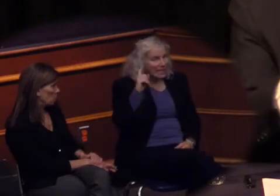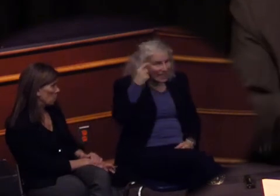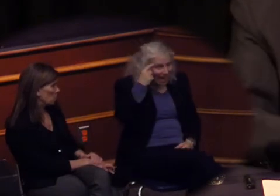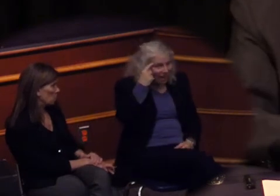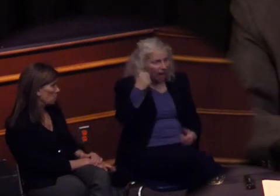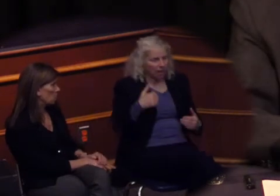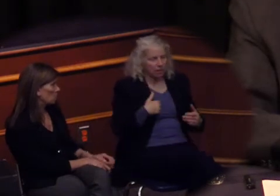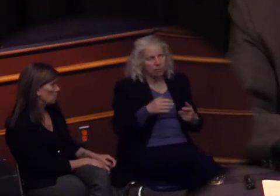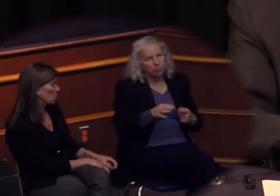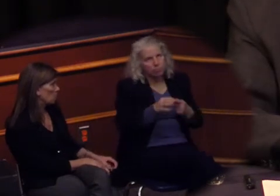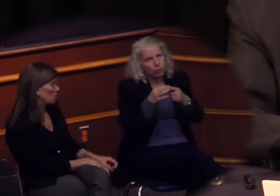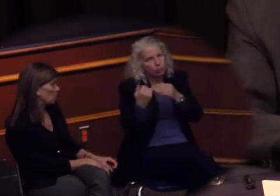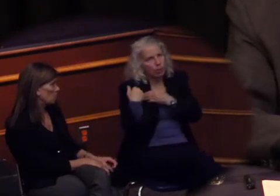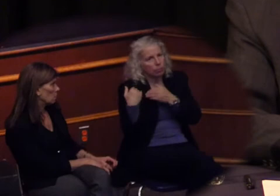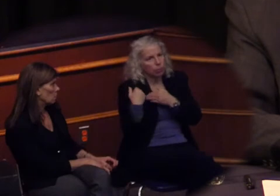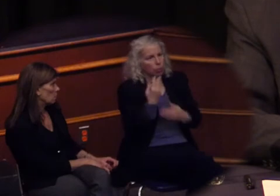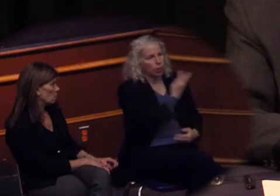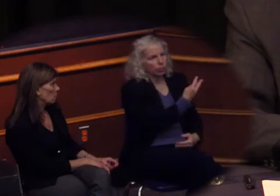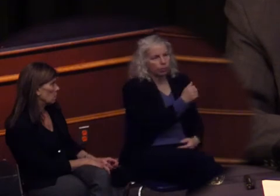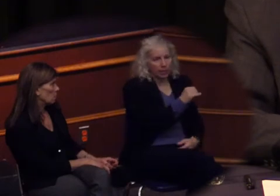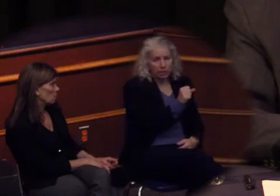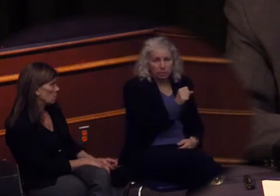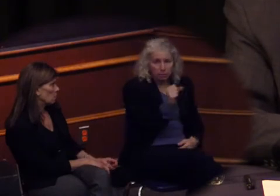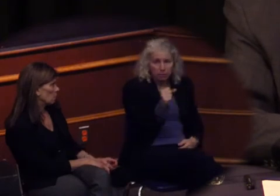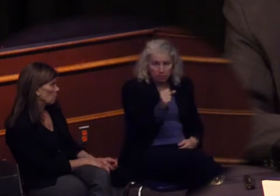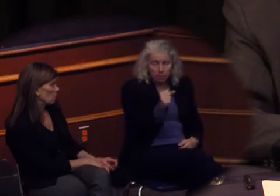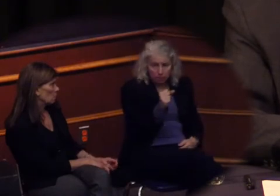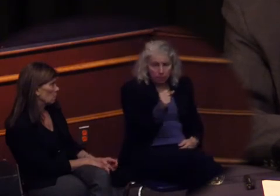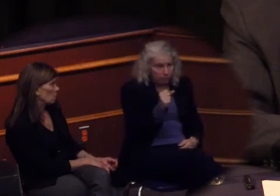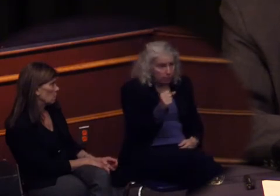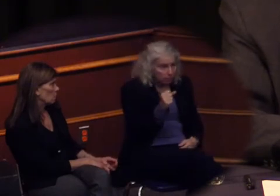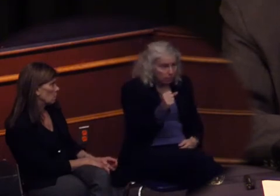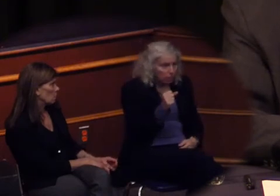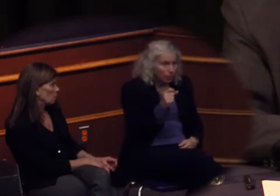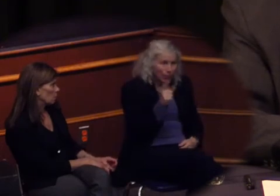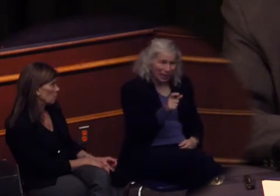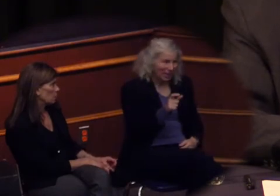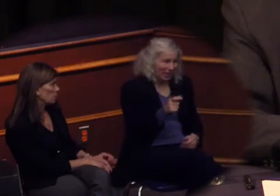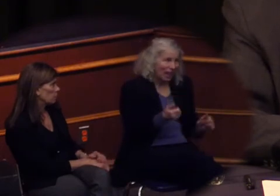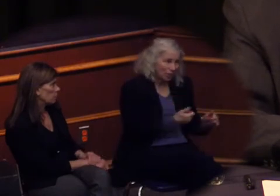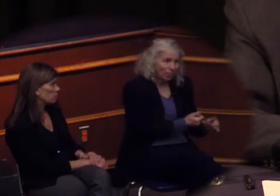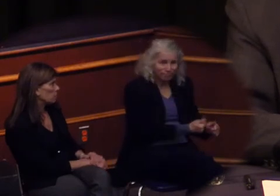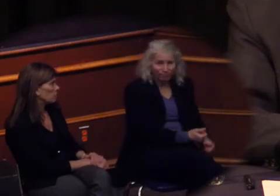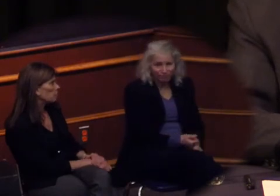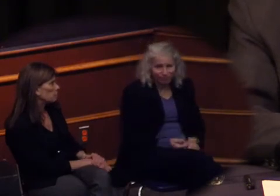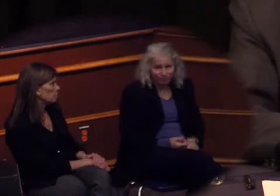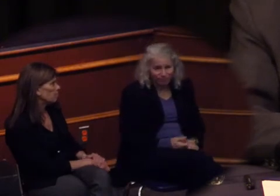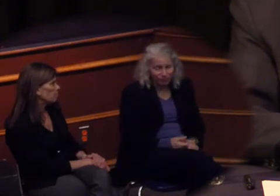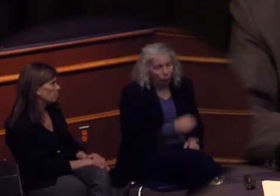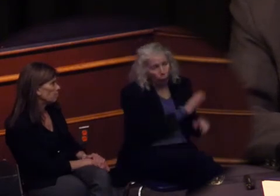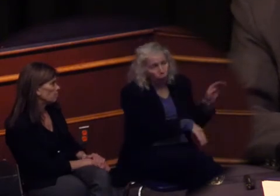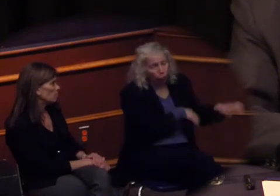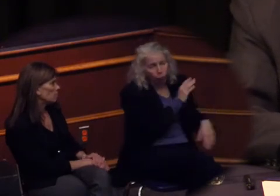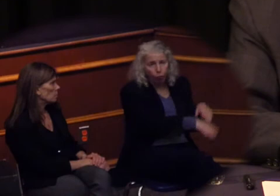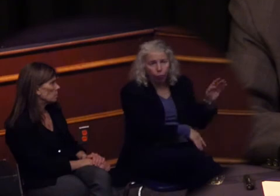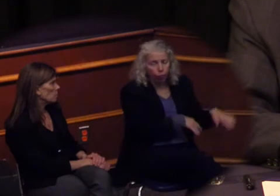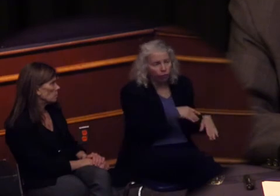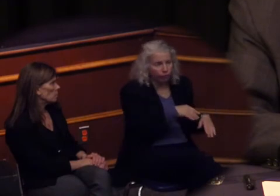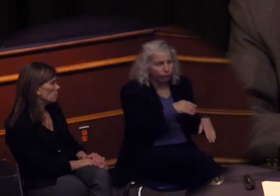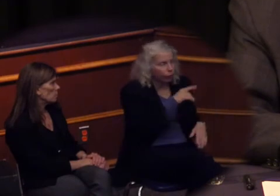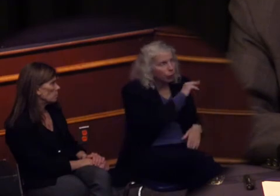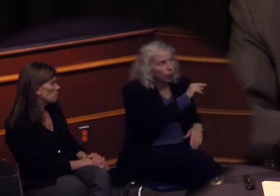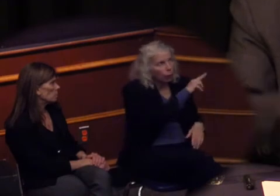have a special responsibility to Western Massachusetts, and we have some makeup to do from the decades of